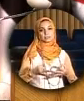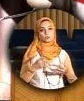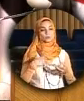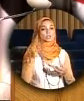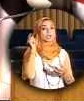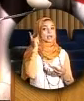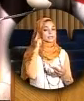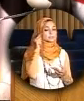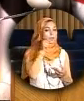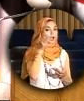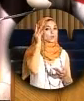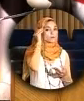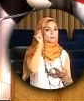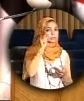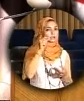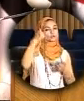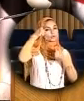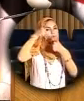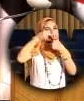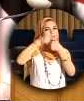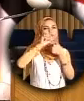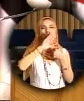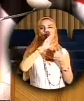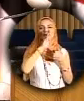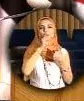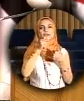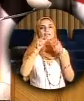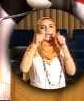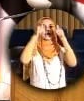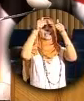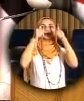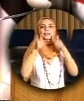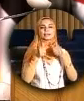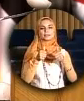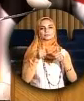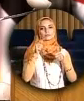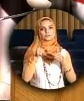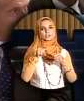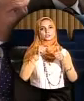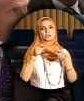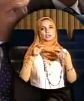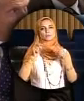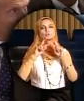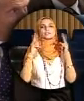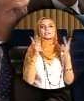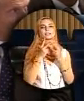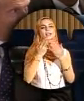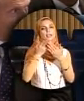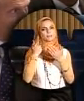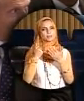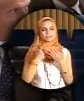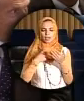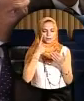have not yet seen today's declaration, but I think we will have it with us very soon, where the youth committed themselves to